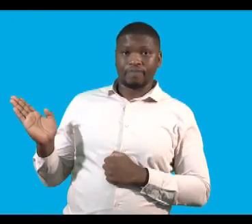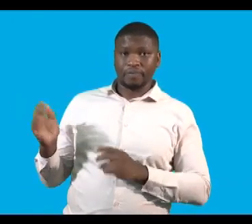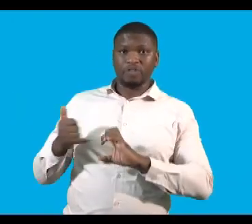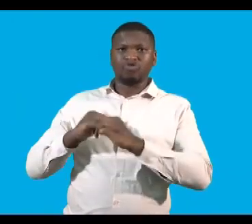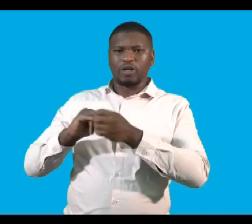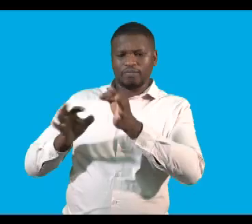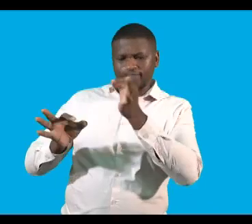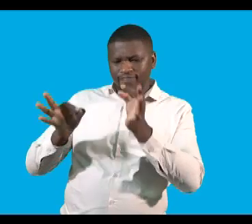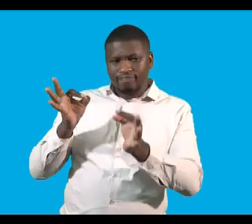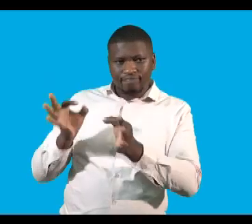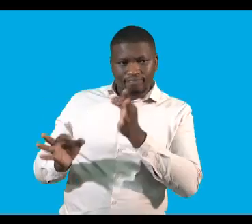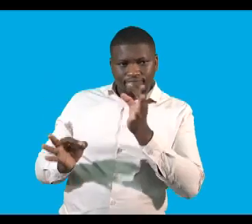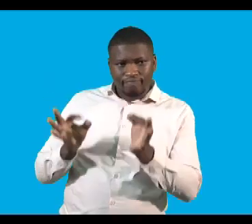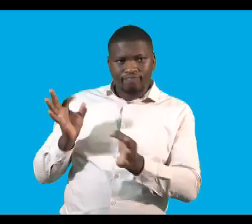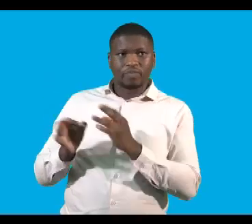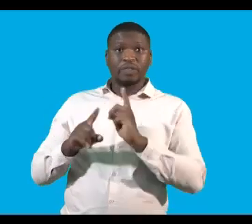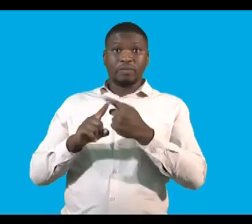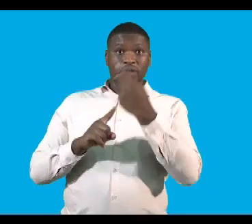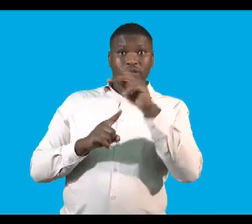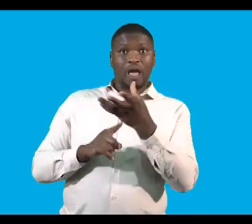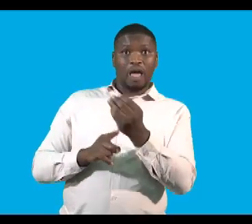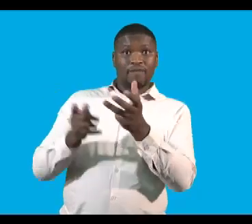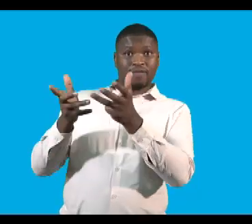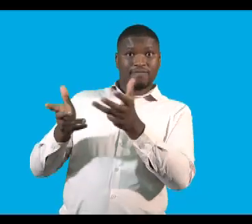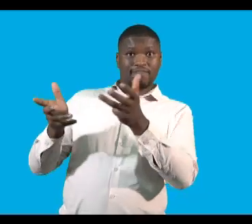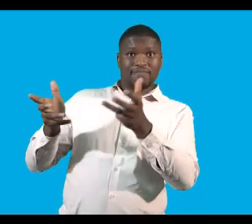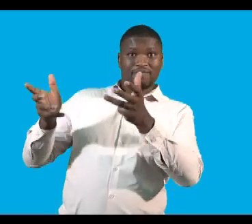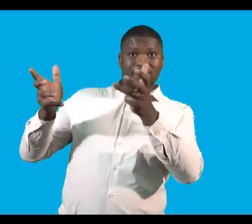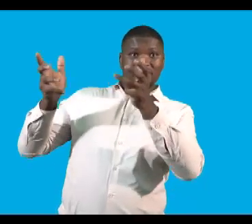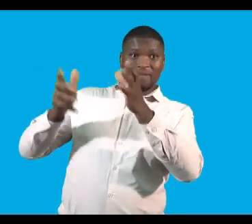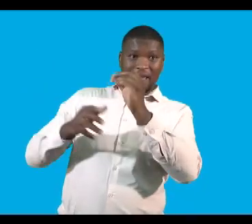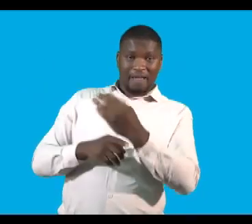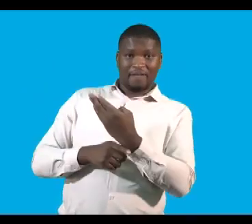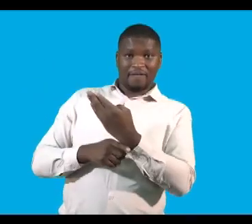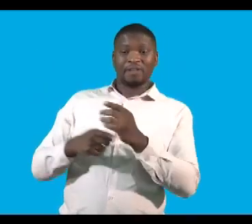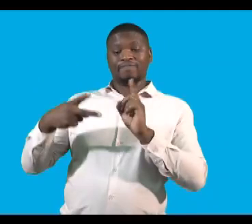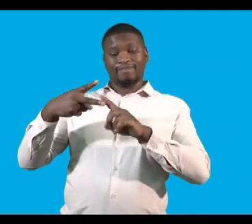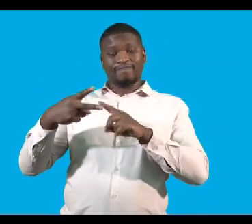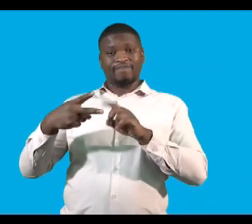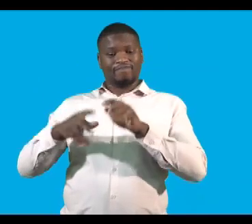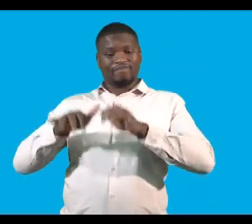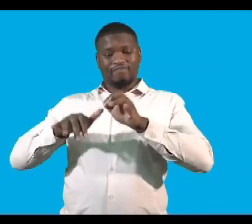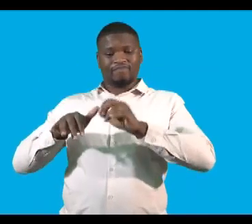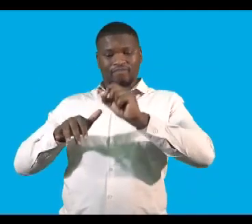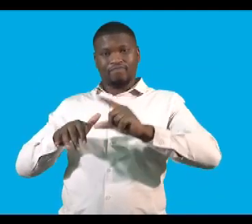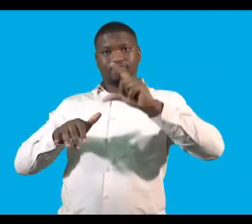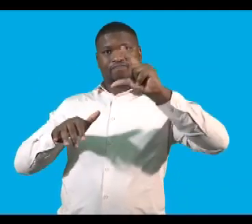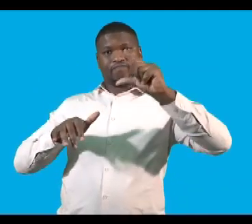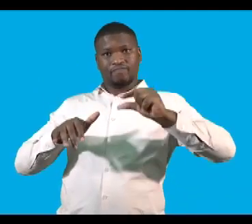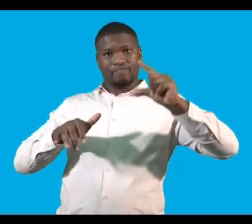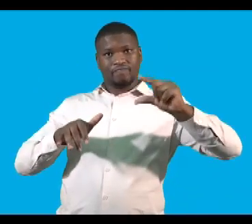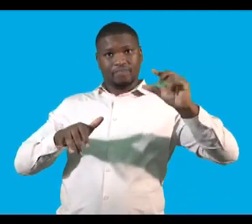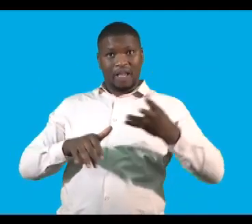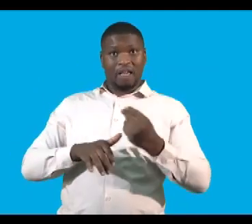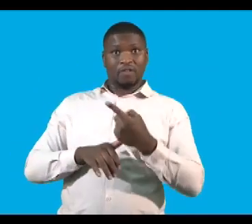a time, we can see a jagged edge speech bubble. We can see the font size and that the font is in